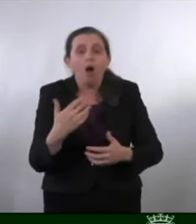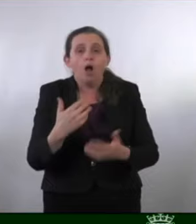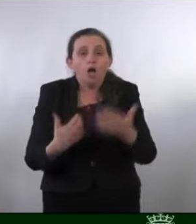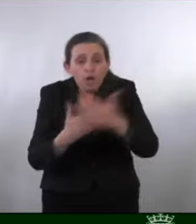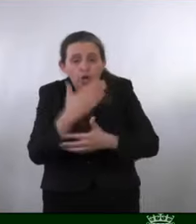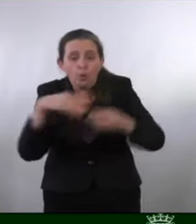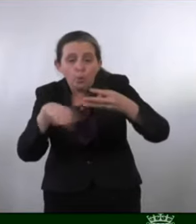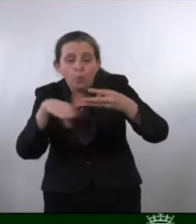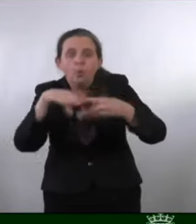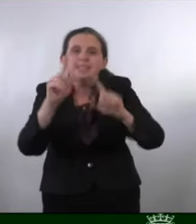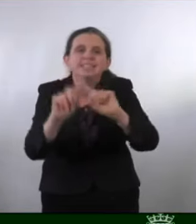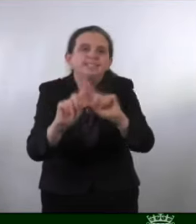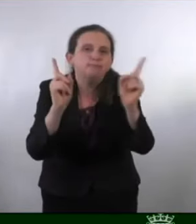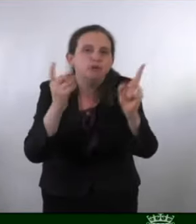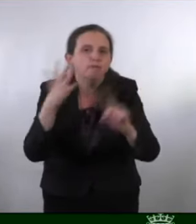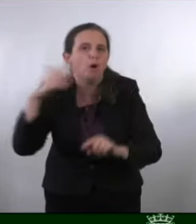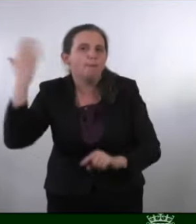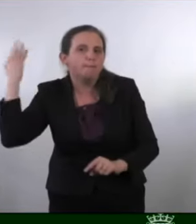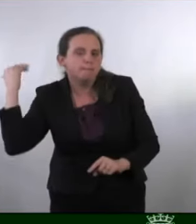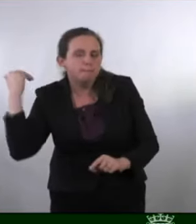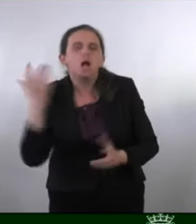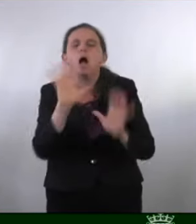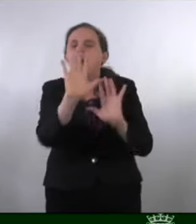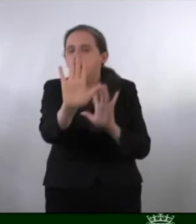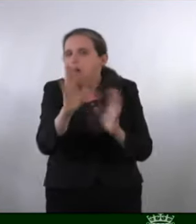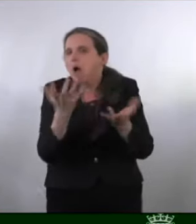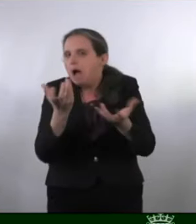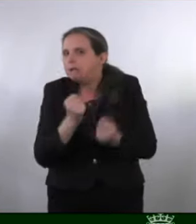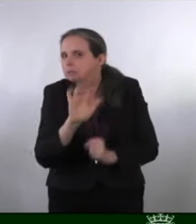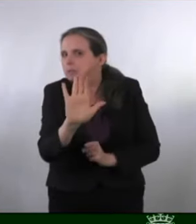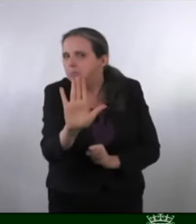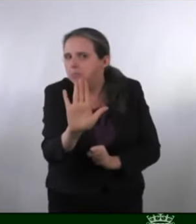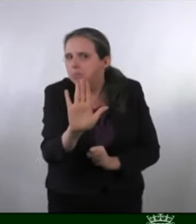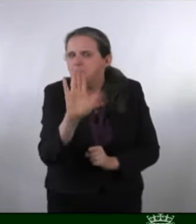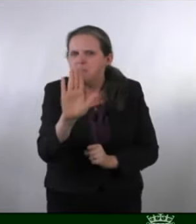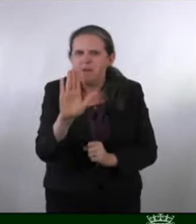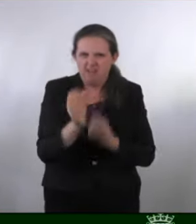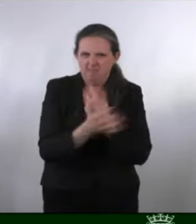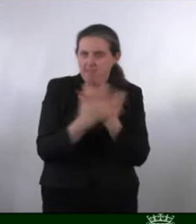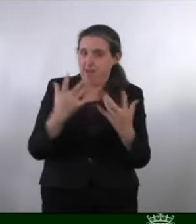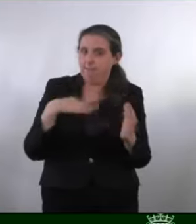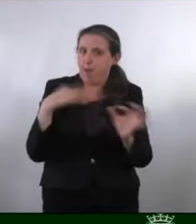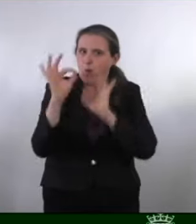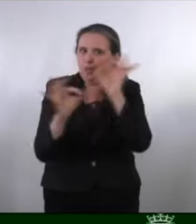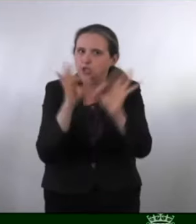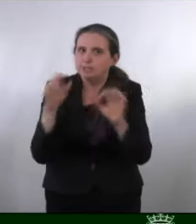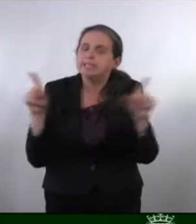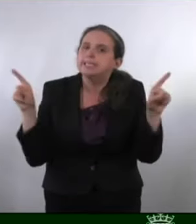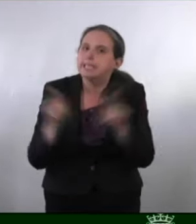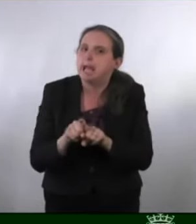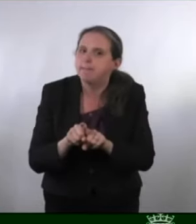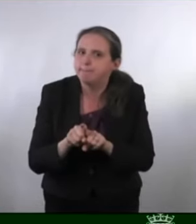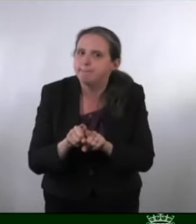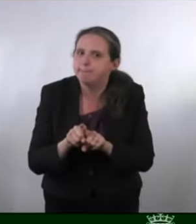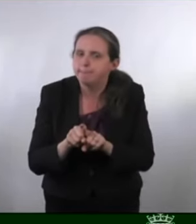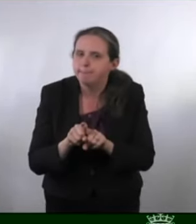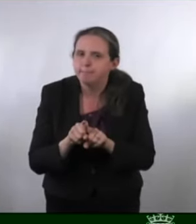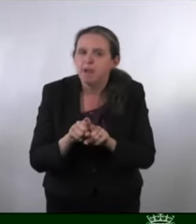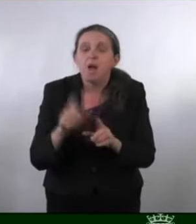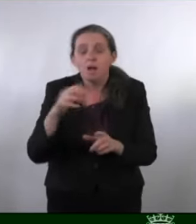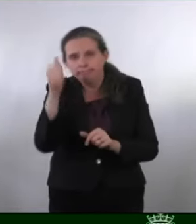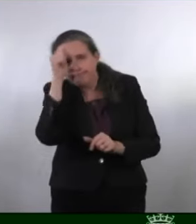tiers, but many of the questions are the same. They're not trick questions, and I do acknowledge that none of this is